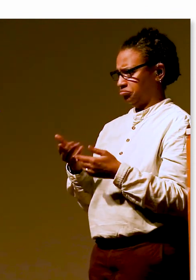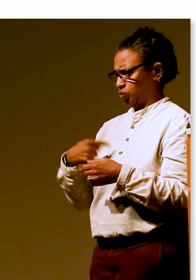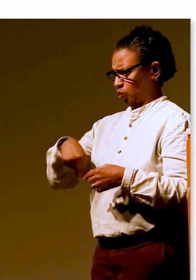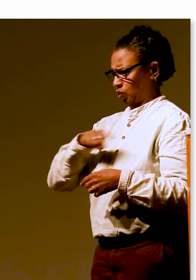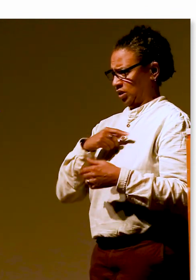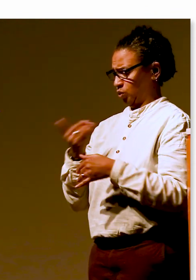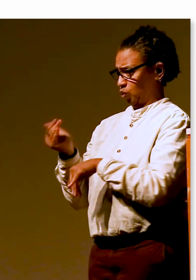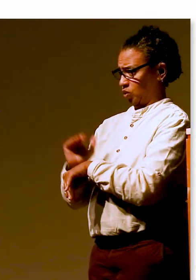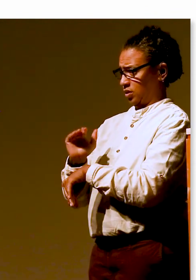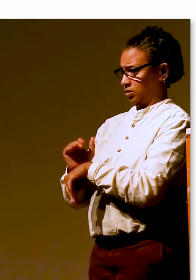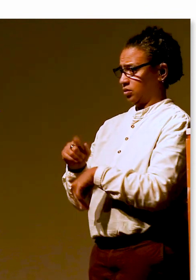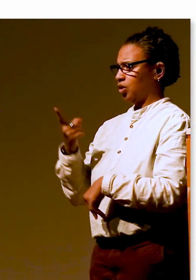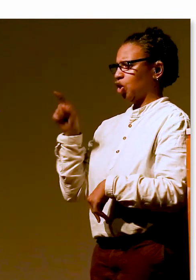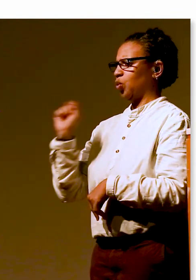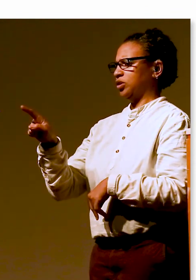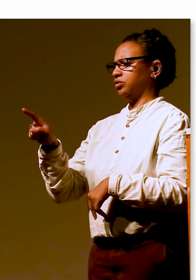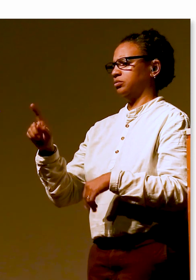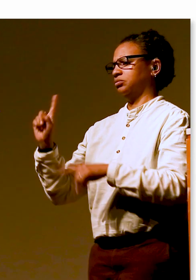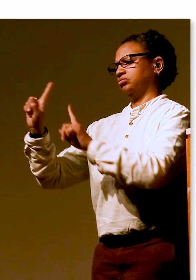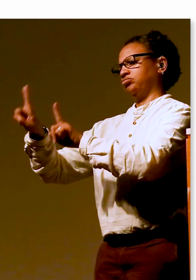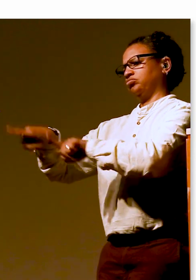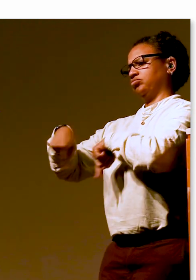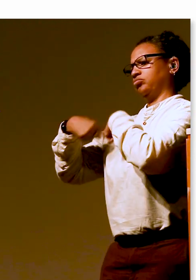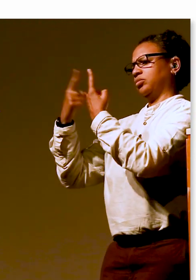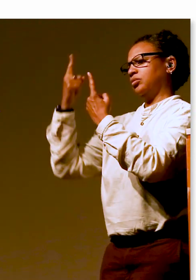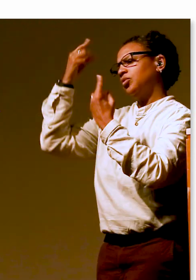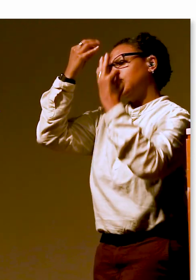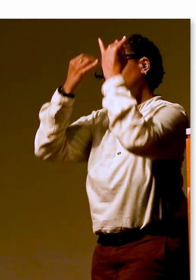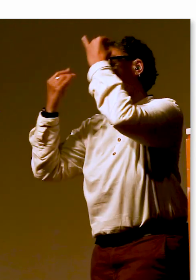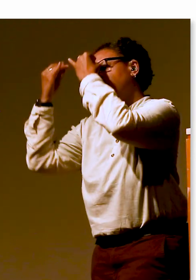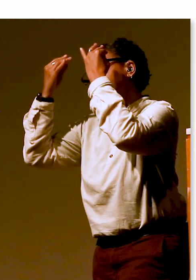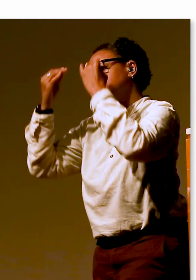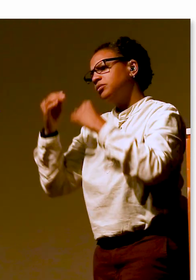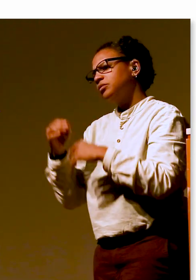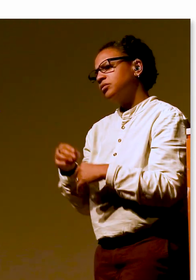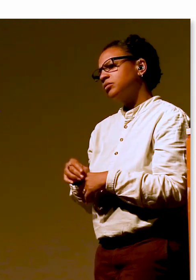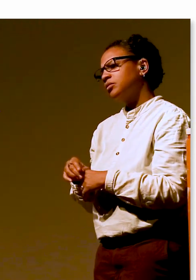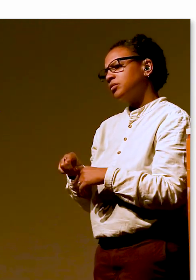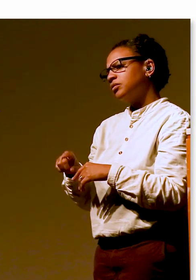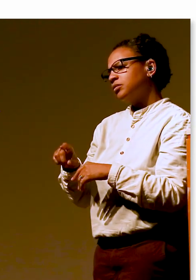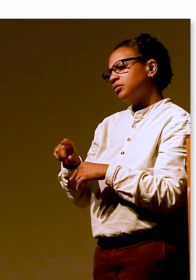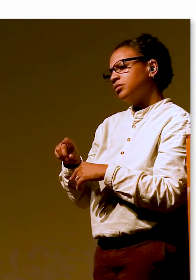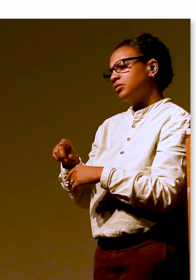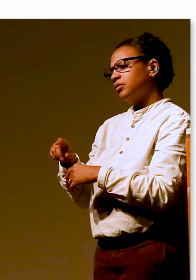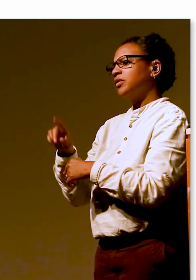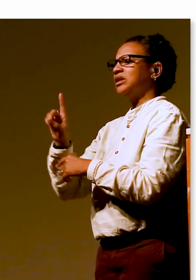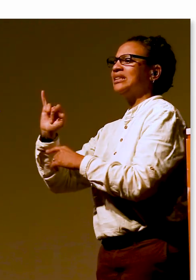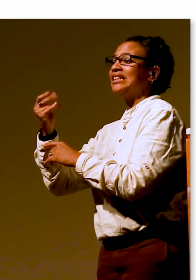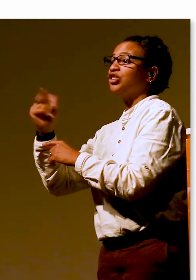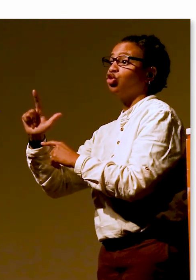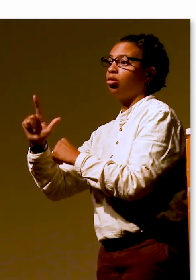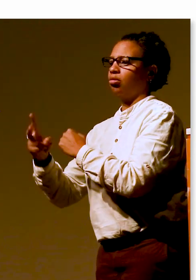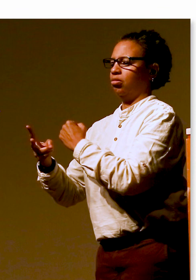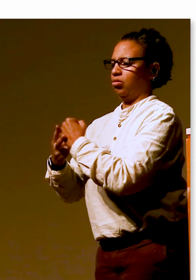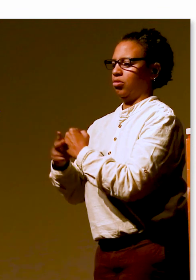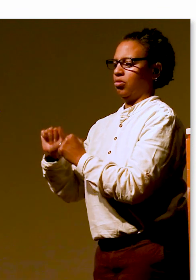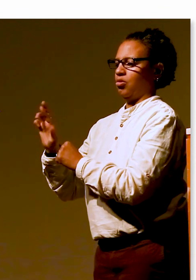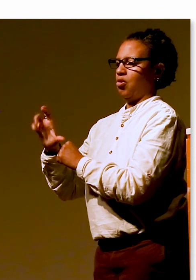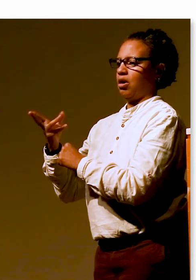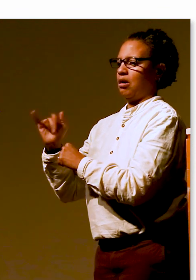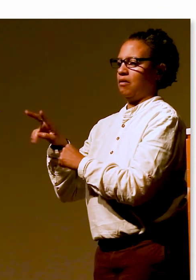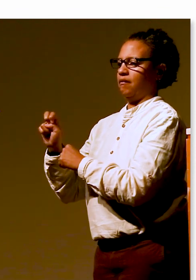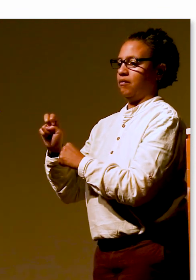ever thought about, so with digital archiving, as we pass images through the internet, there's a level of